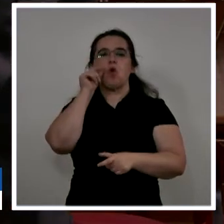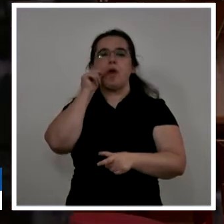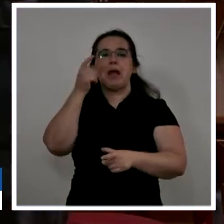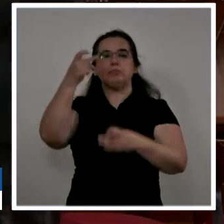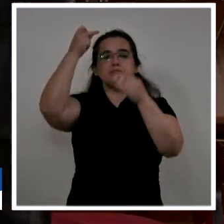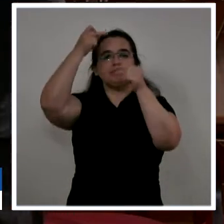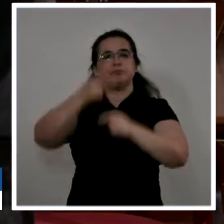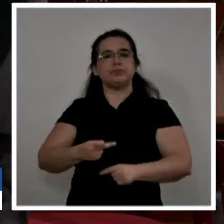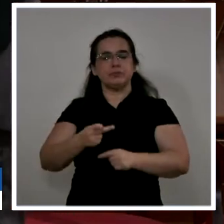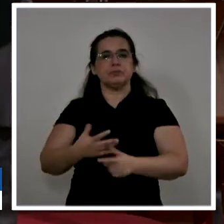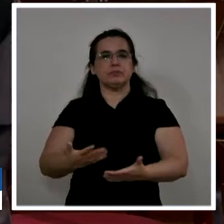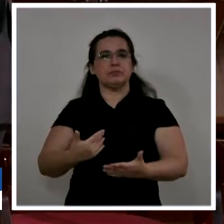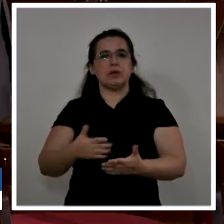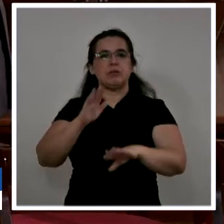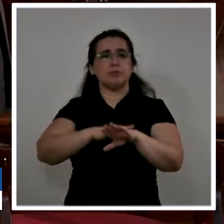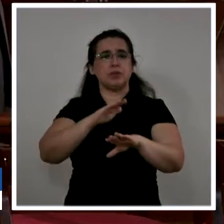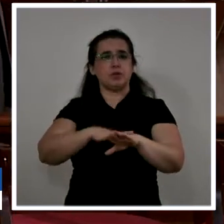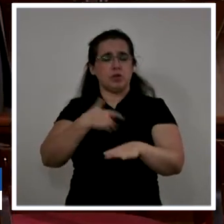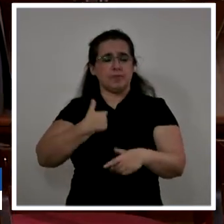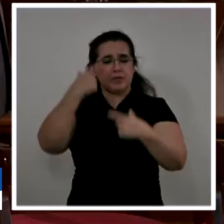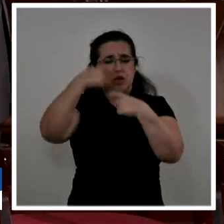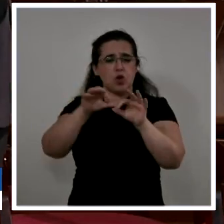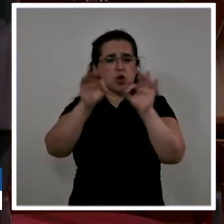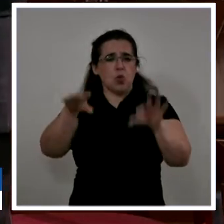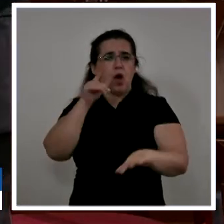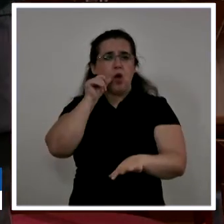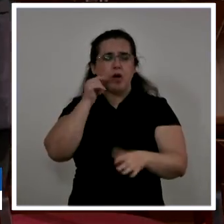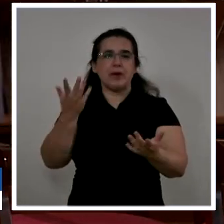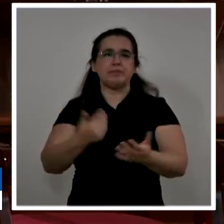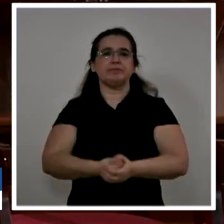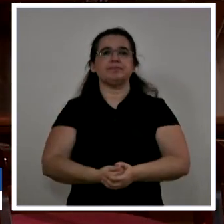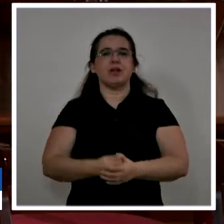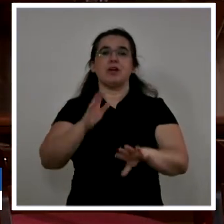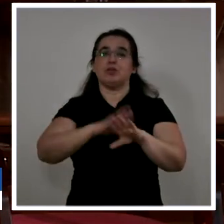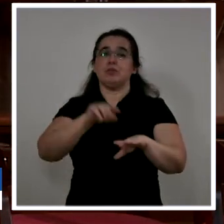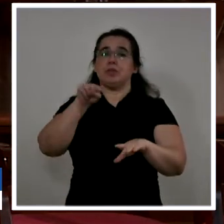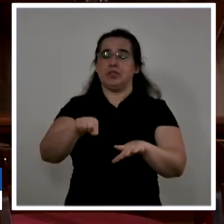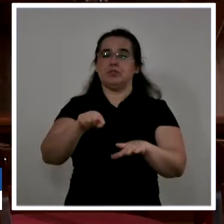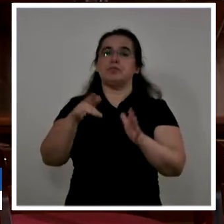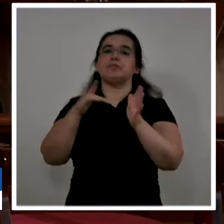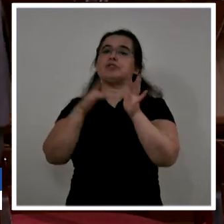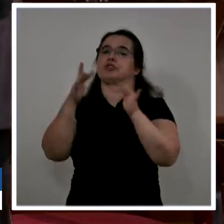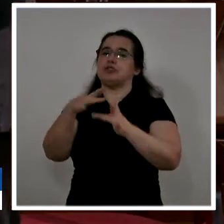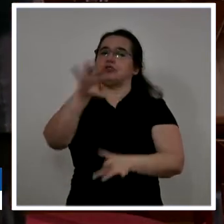caída, pecadora. And so Jesus Christ came. E por isso Jesus Cristo veio à Terra.